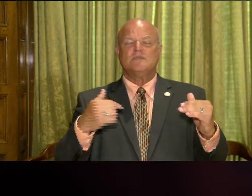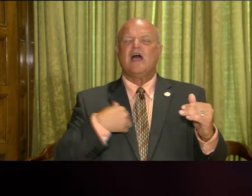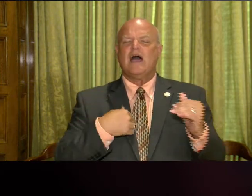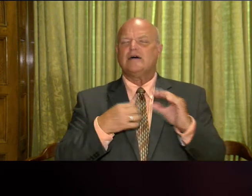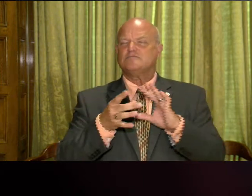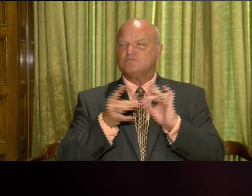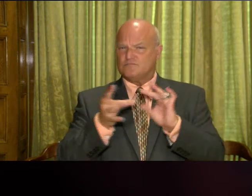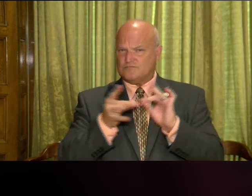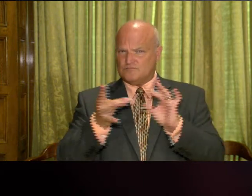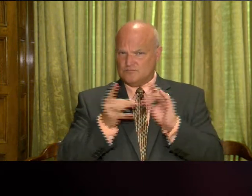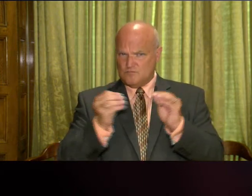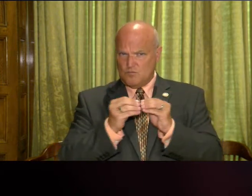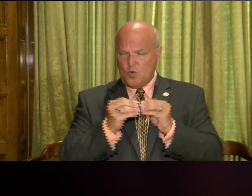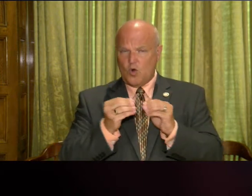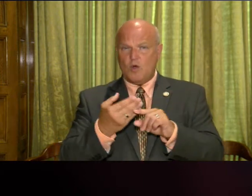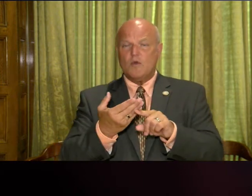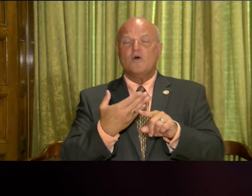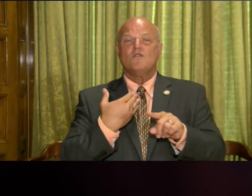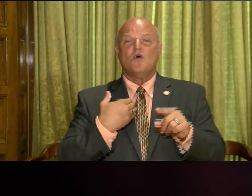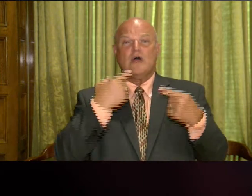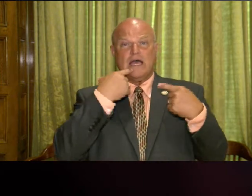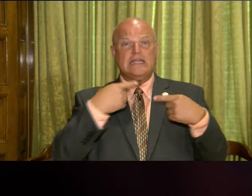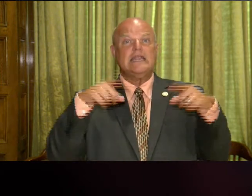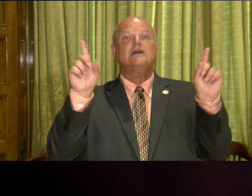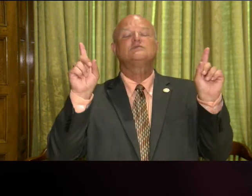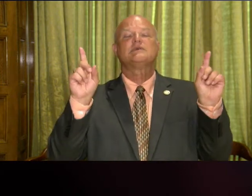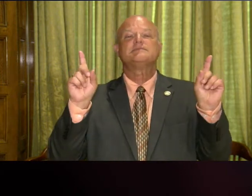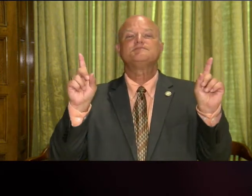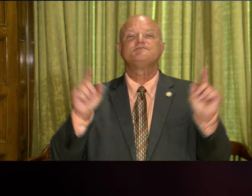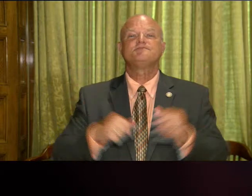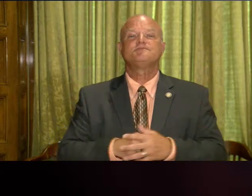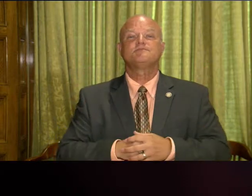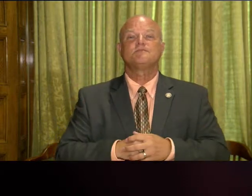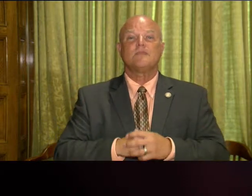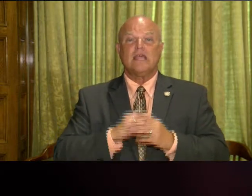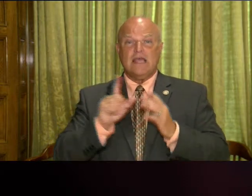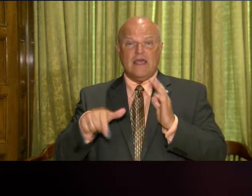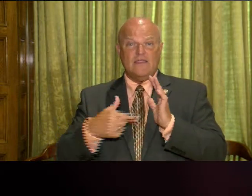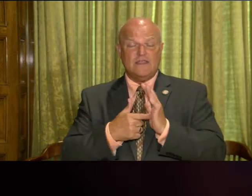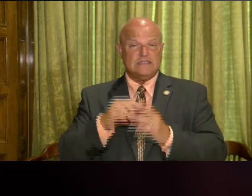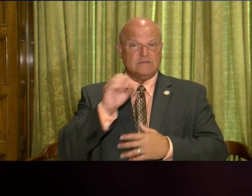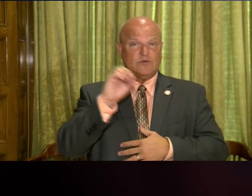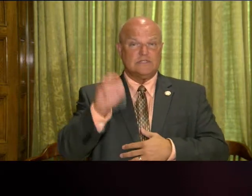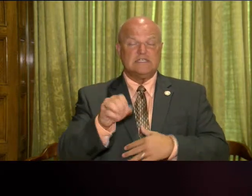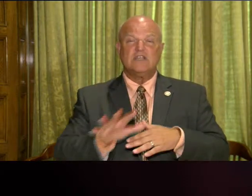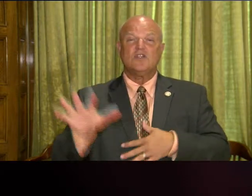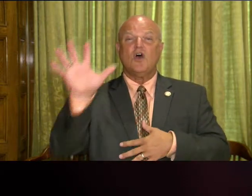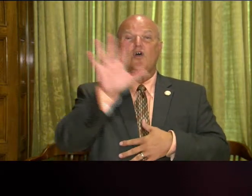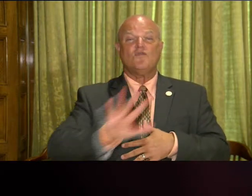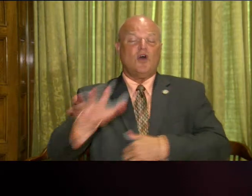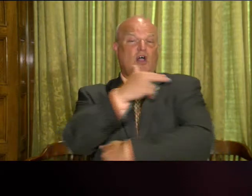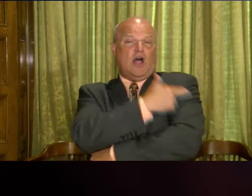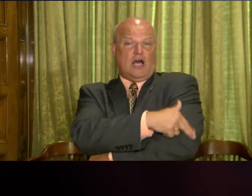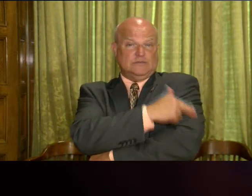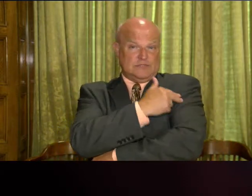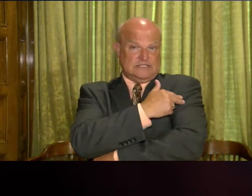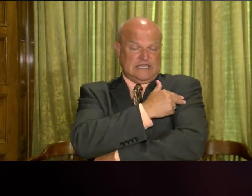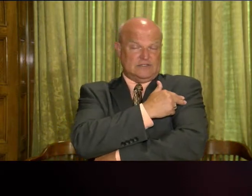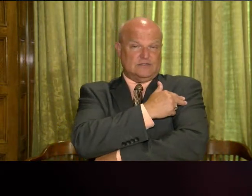other observations before I make the announcement today. This is the percent of overall